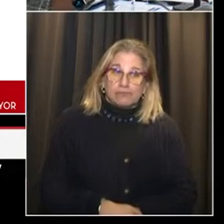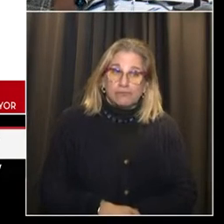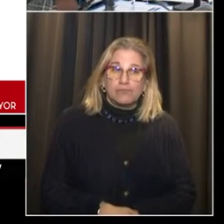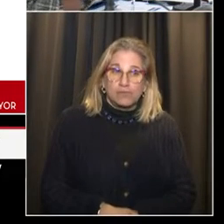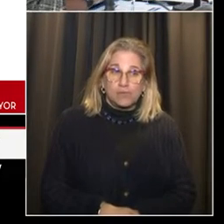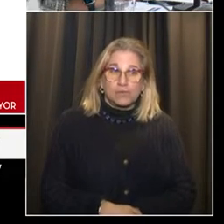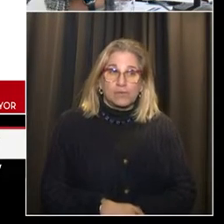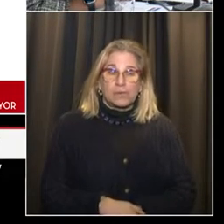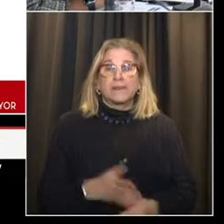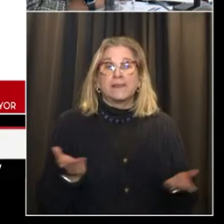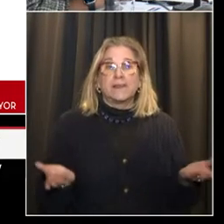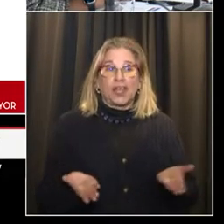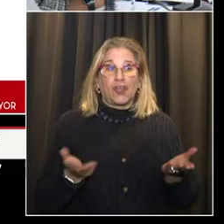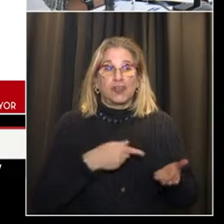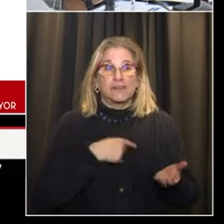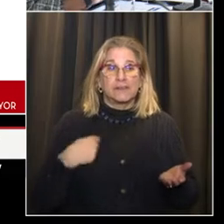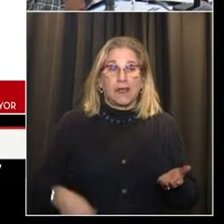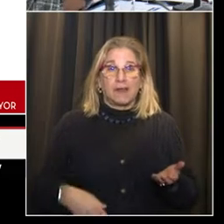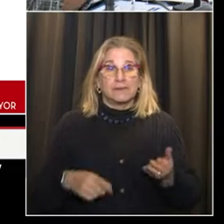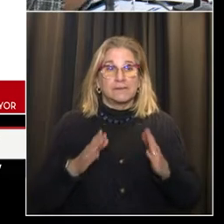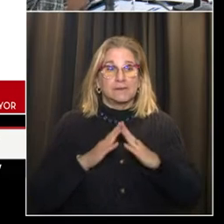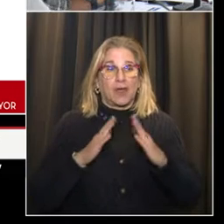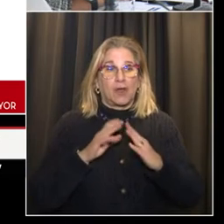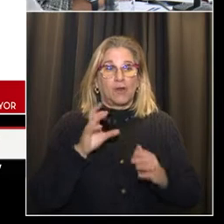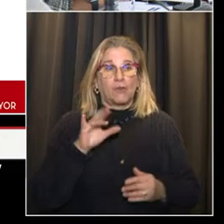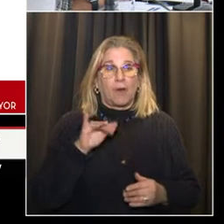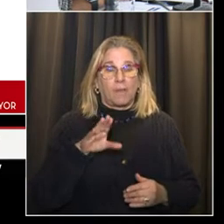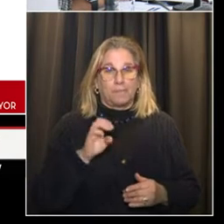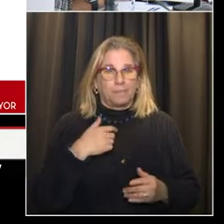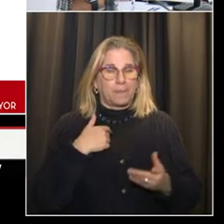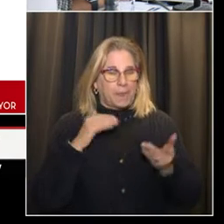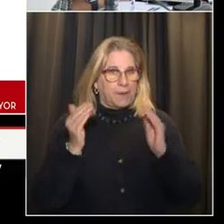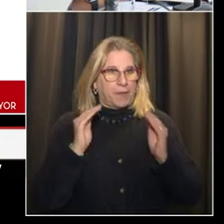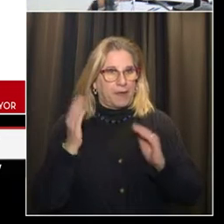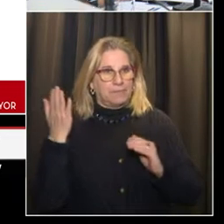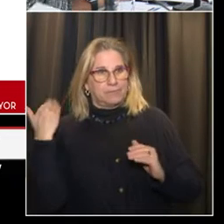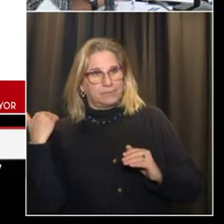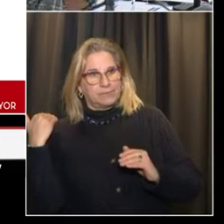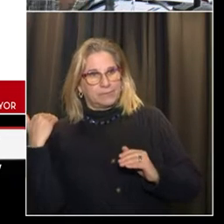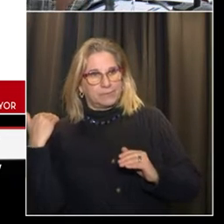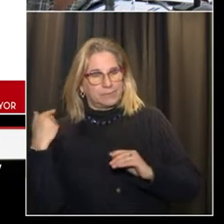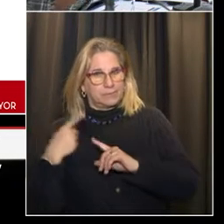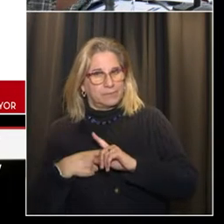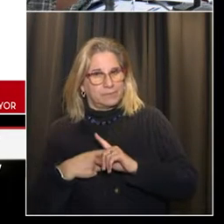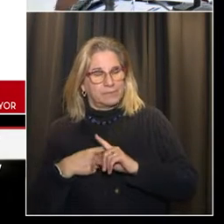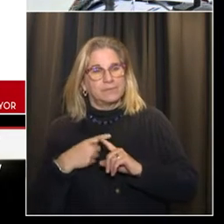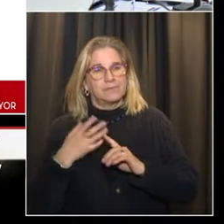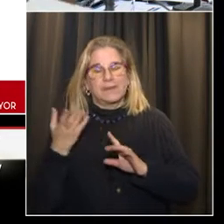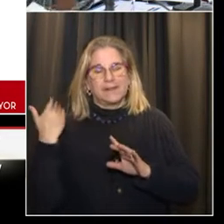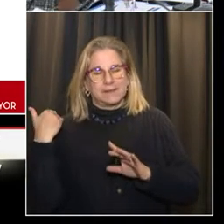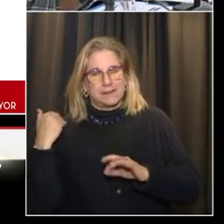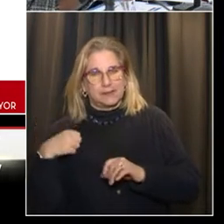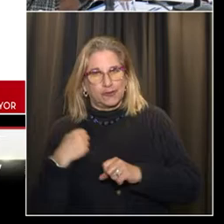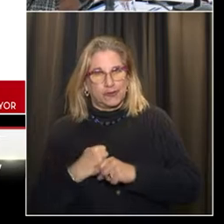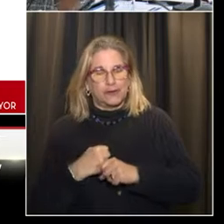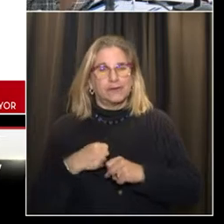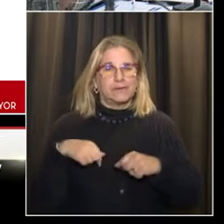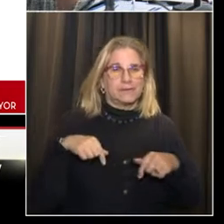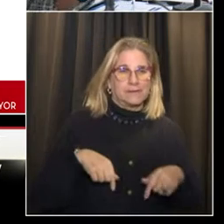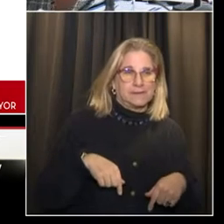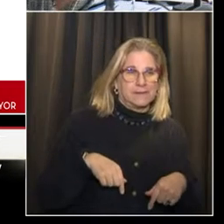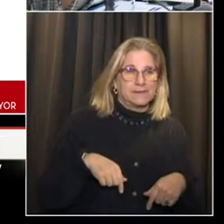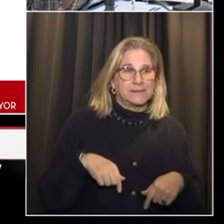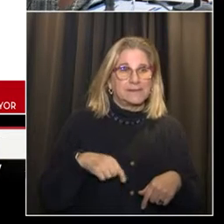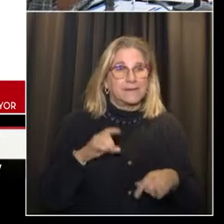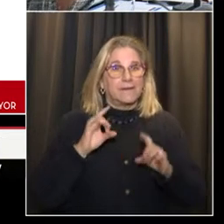here. And so you can see a year-to-date look back. In violent crime, there has been an 88% decrease between